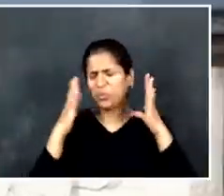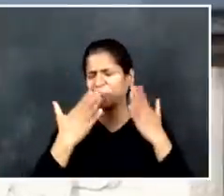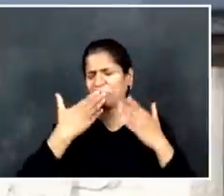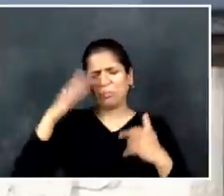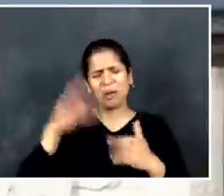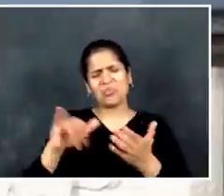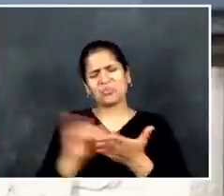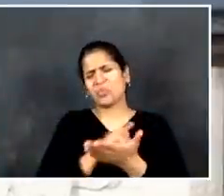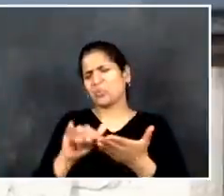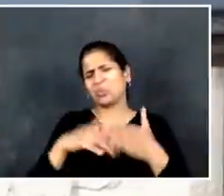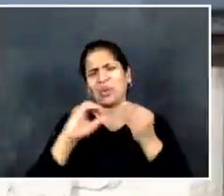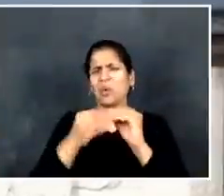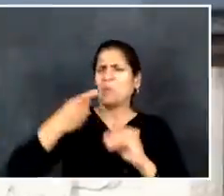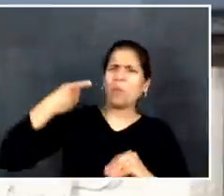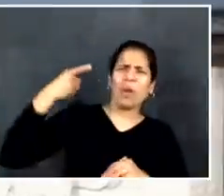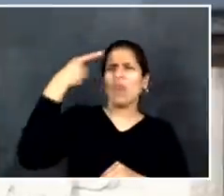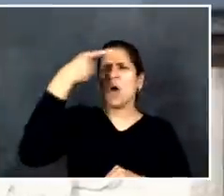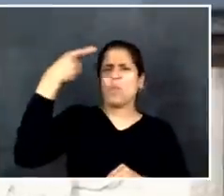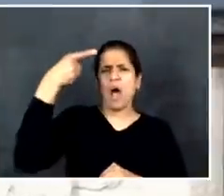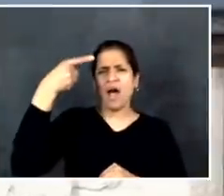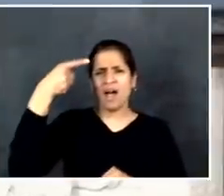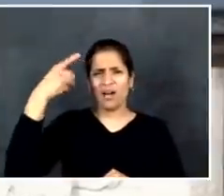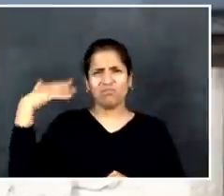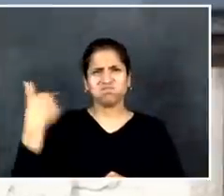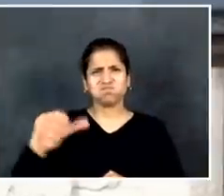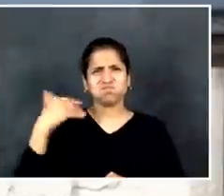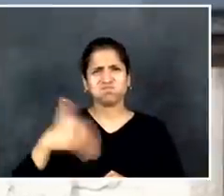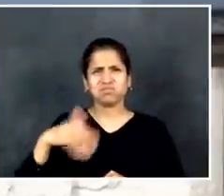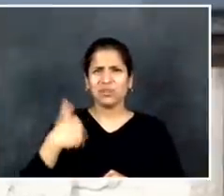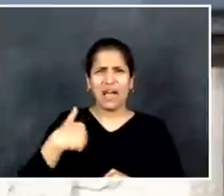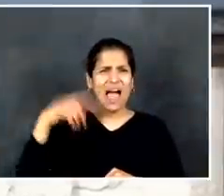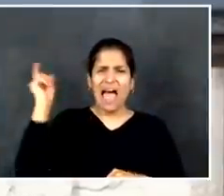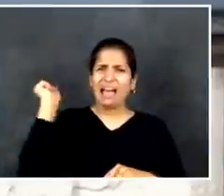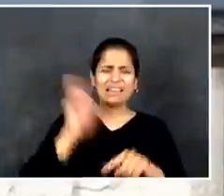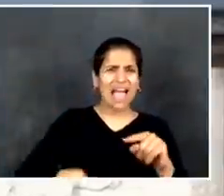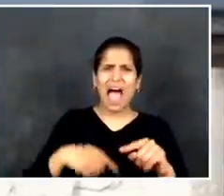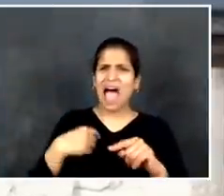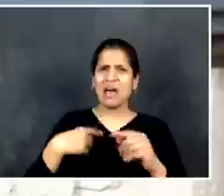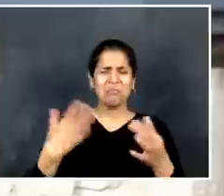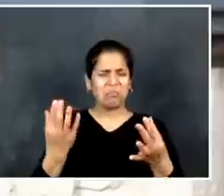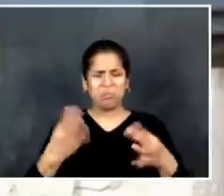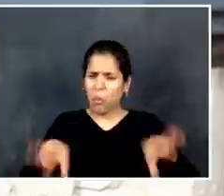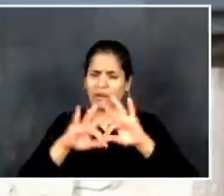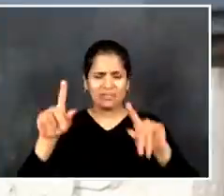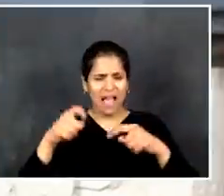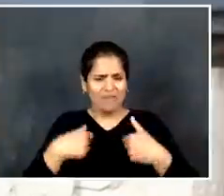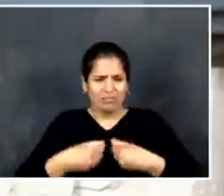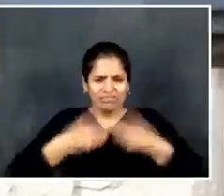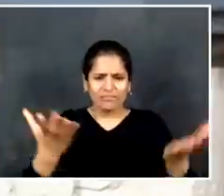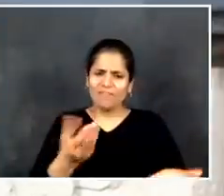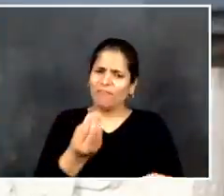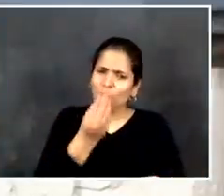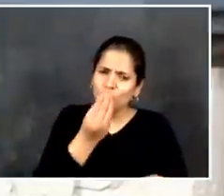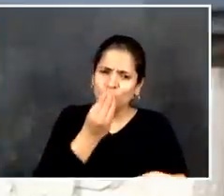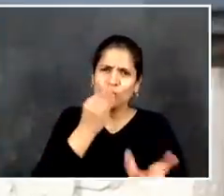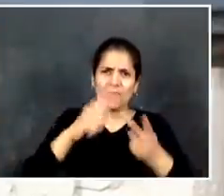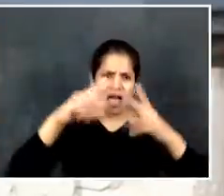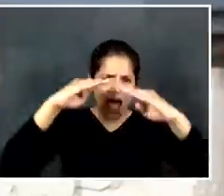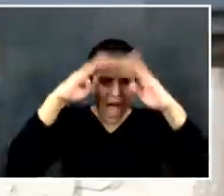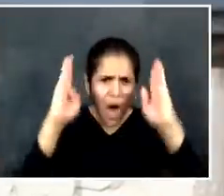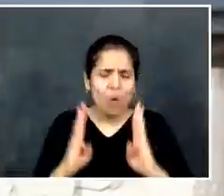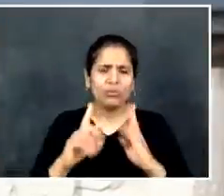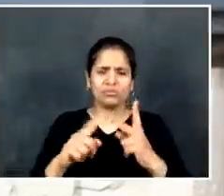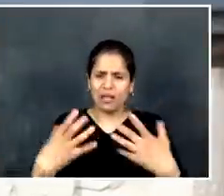provide basic services. Help us as only the federal government could do. Well, Marsh, he's got two things he really, really needed to do. The first one, he's